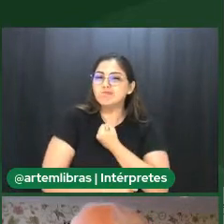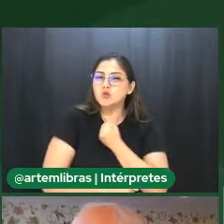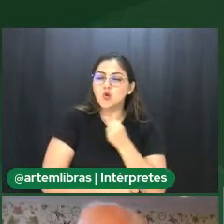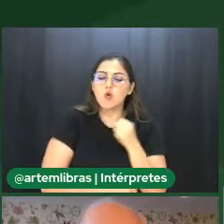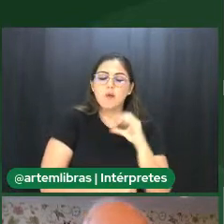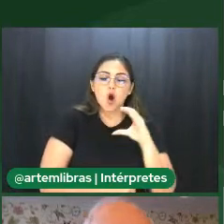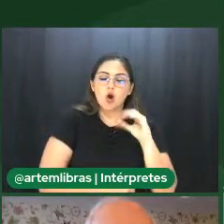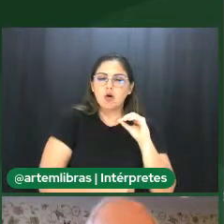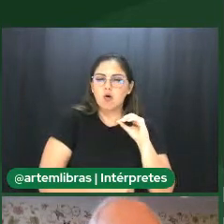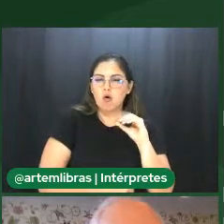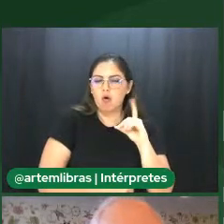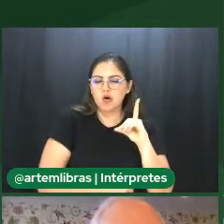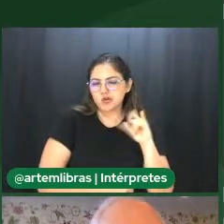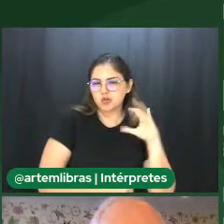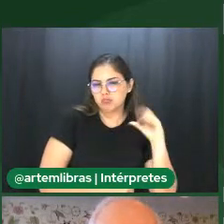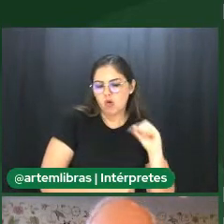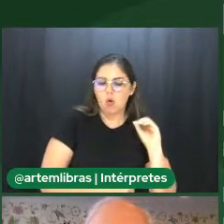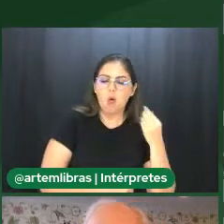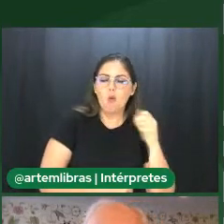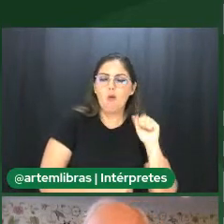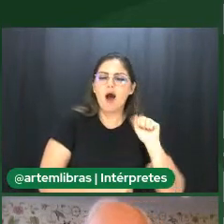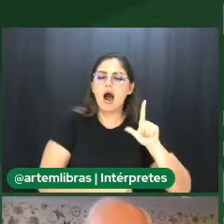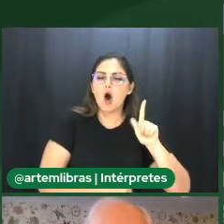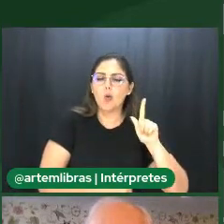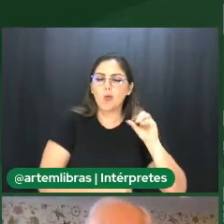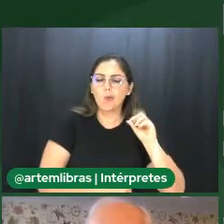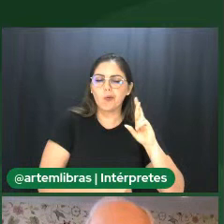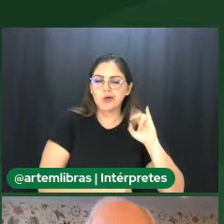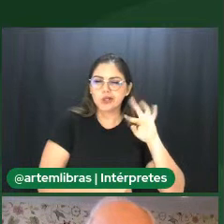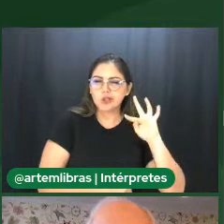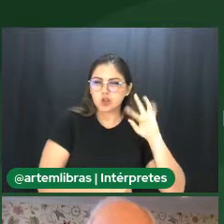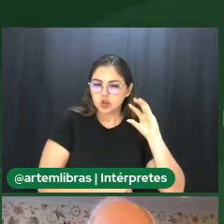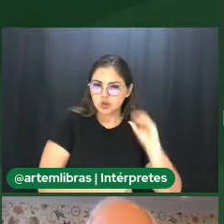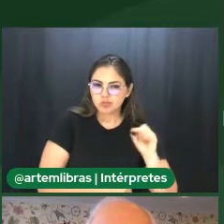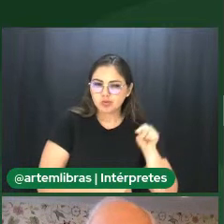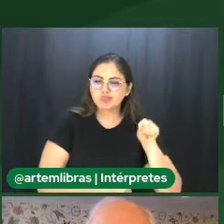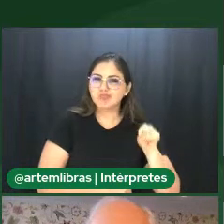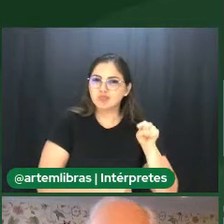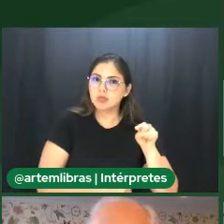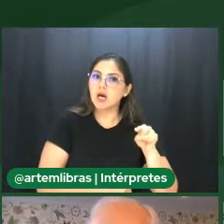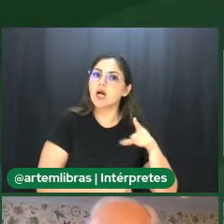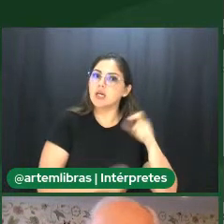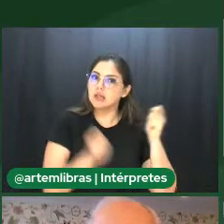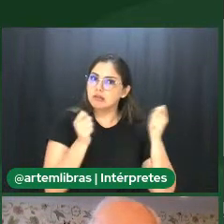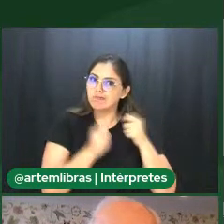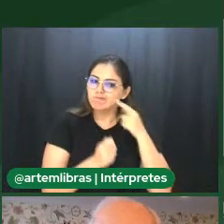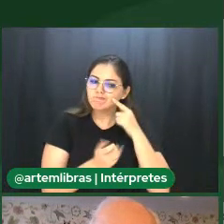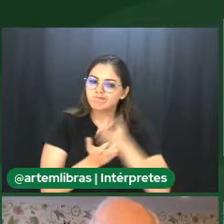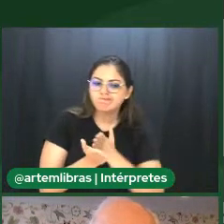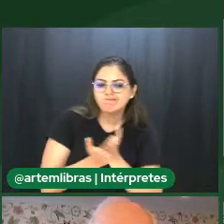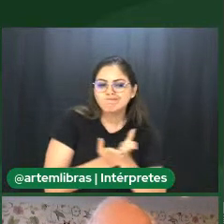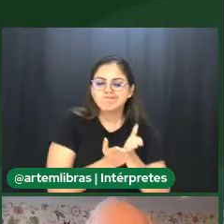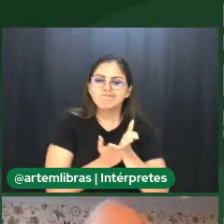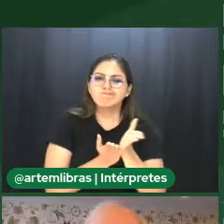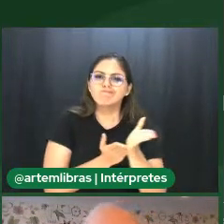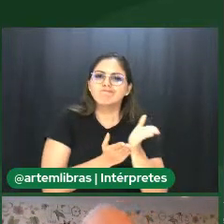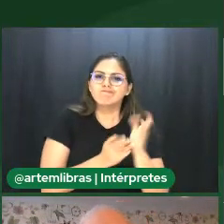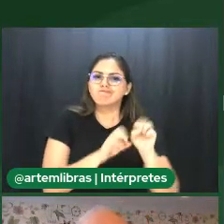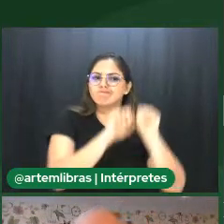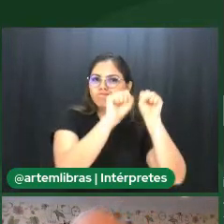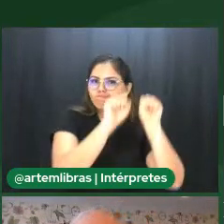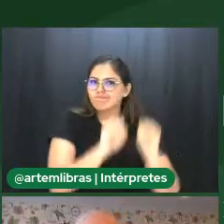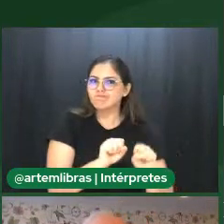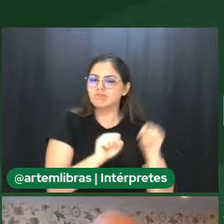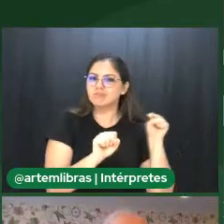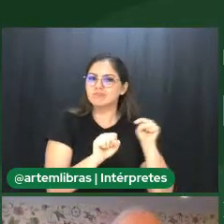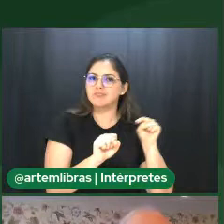our software could be flawed, as we've seen again and again. So that's the structure for the book. But I leave you with